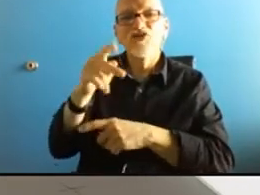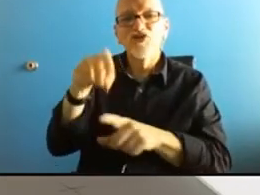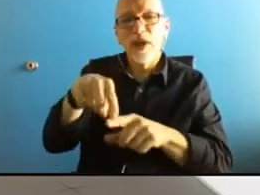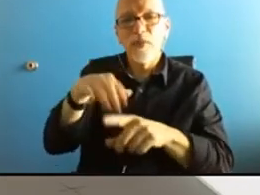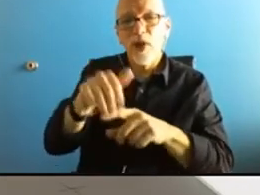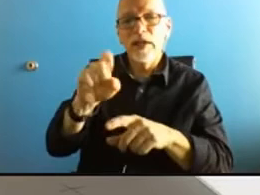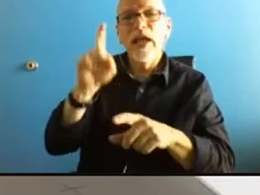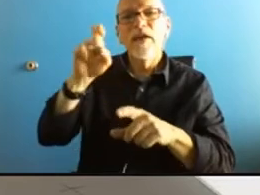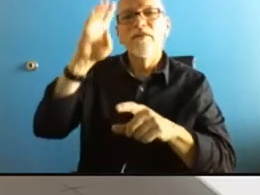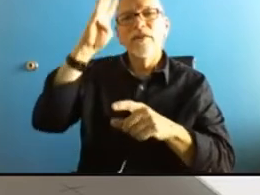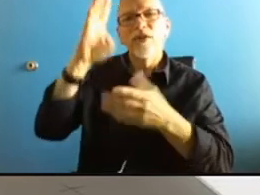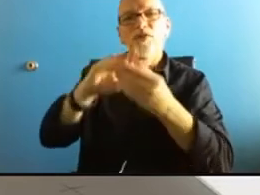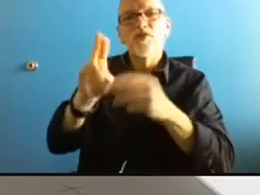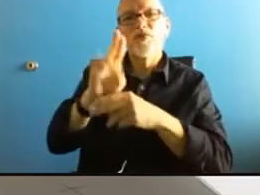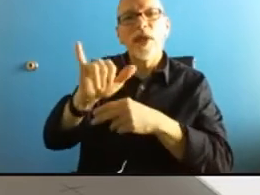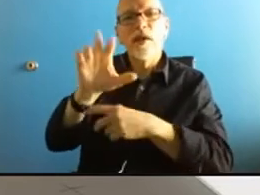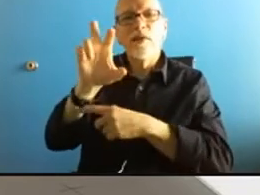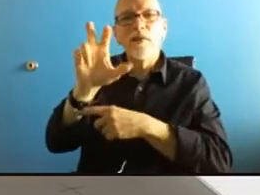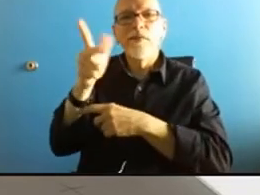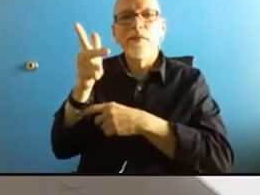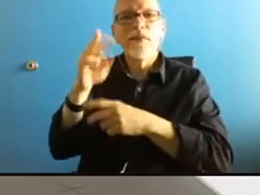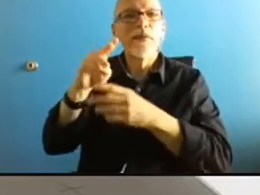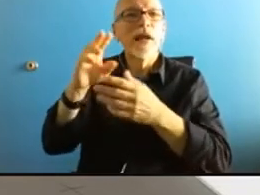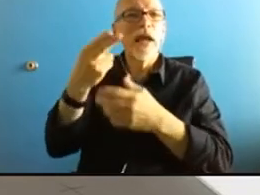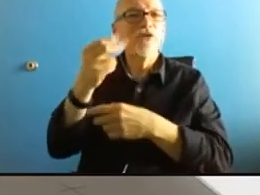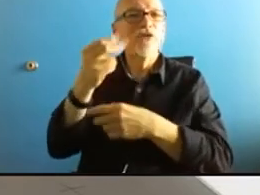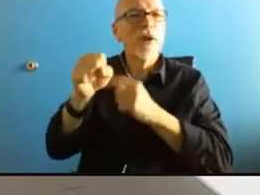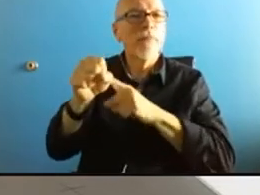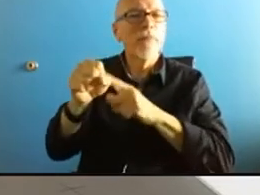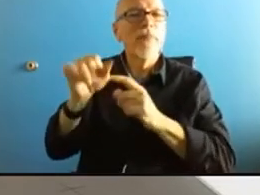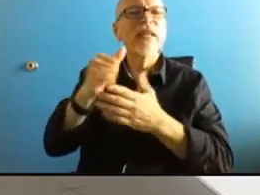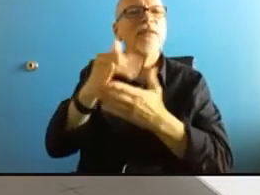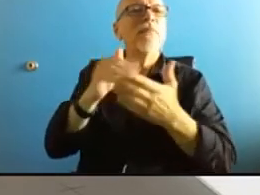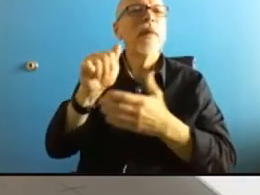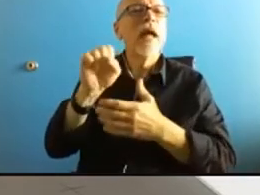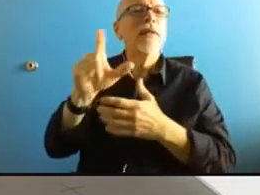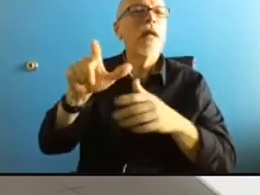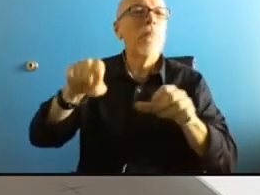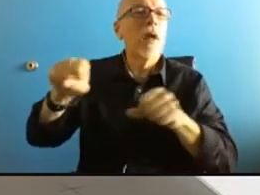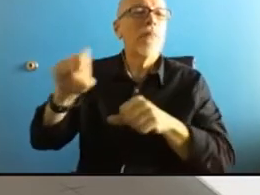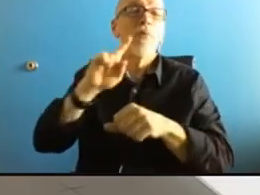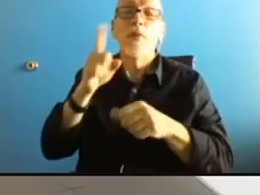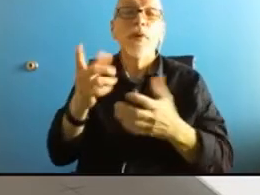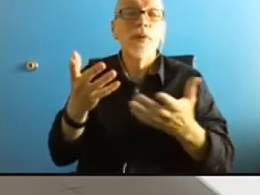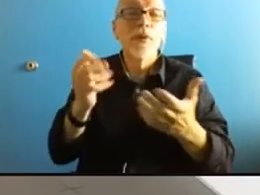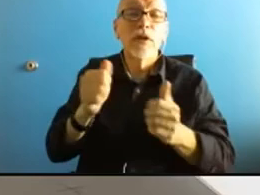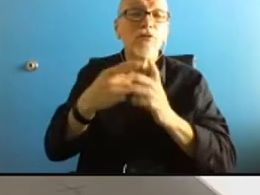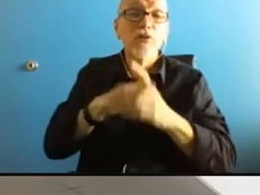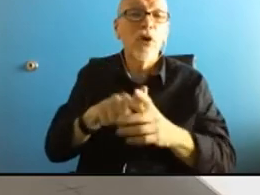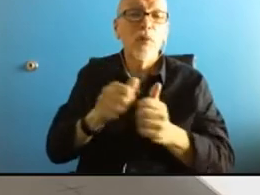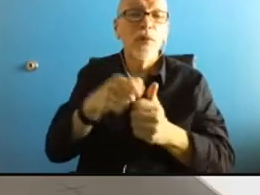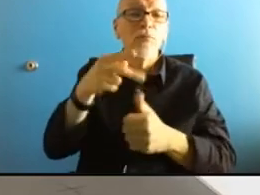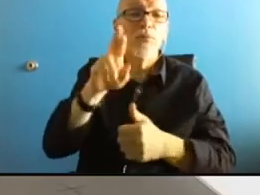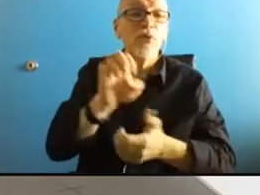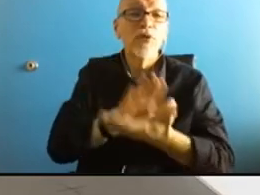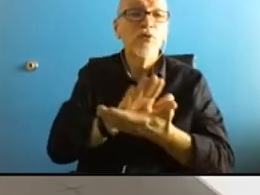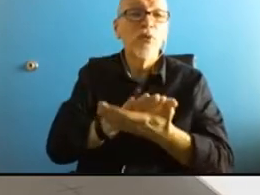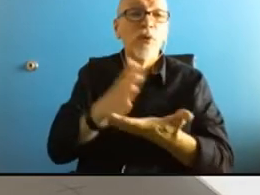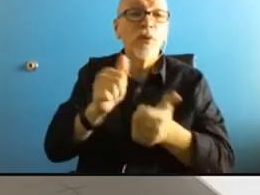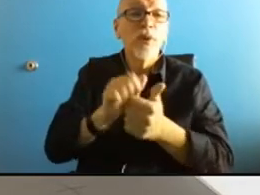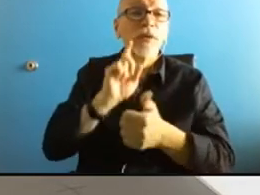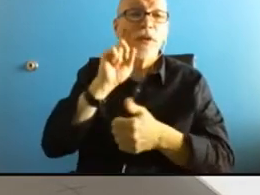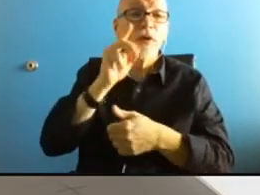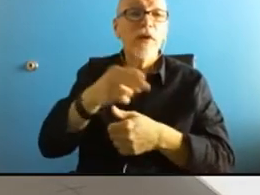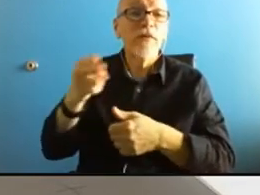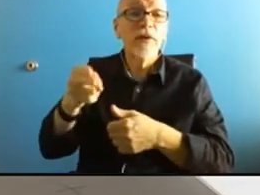story using that one hand shape. Those are some of your ASL possibilities. I mean, that can start preschool and with deaf and hard of hearing, go all the